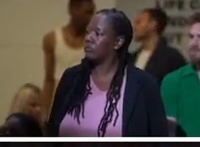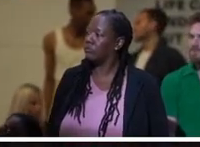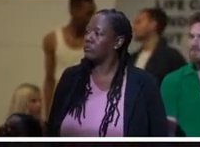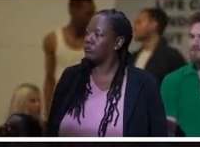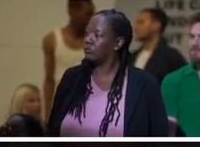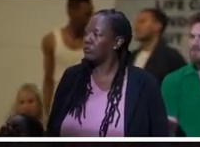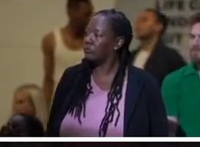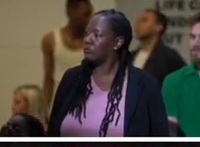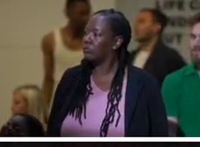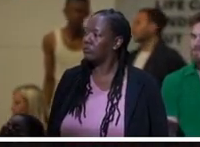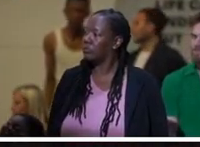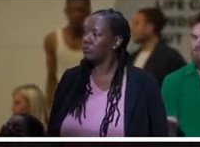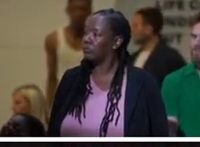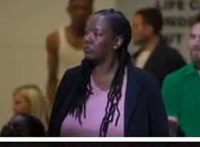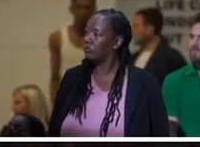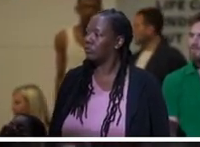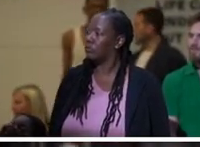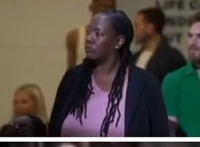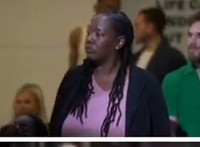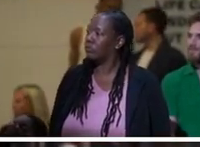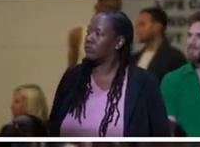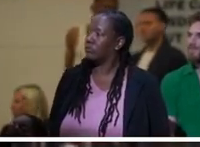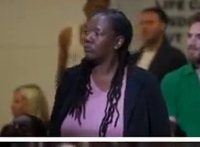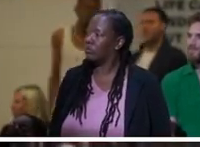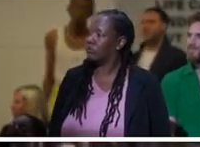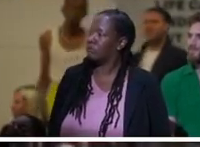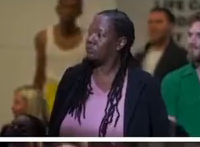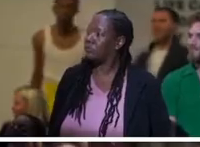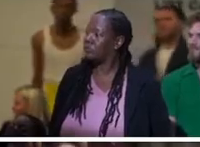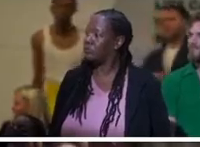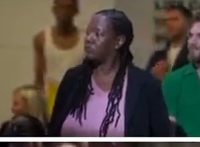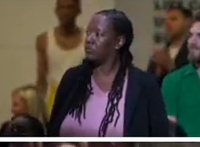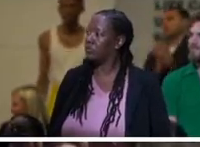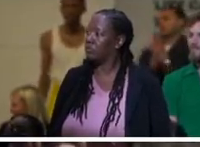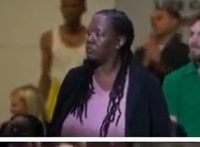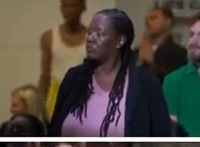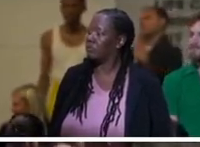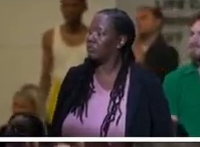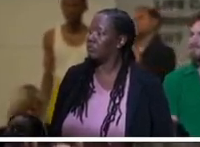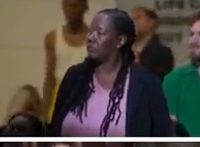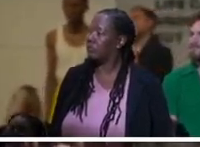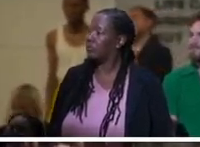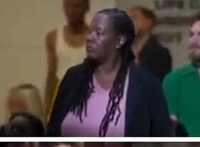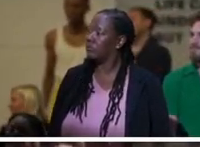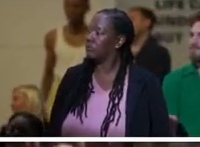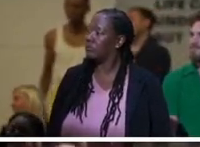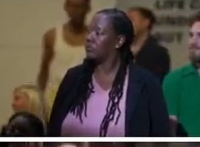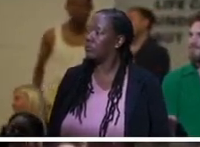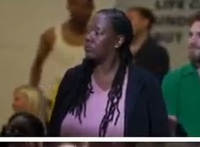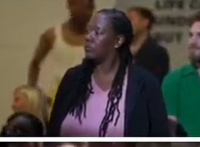legendary, legendary. And I really wanna be. Oh, I'm legendary, legendary. I'm legendary, legendary. I'm